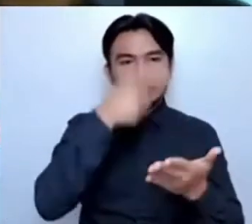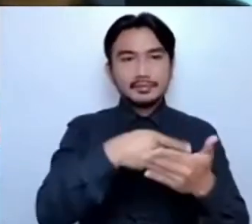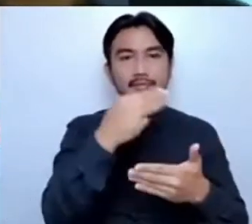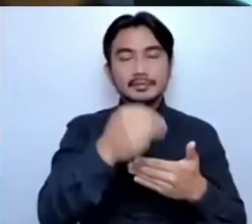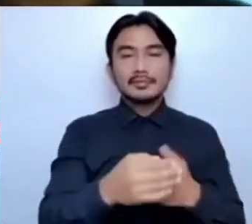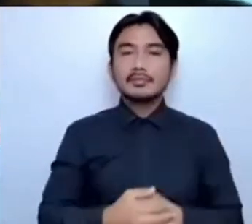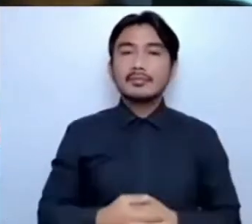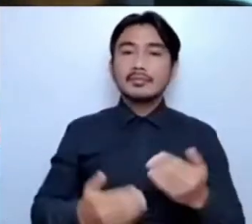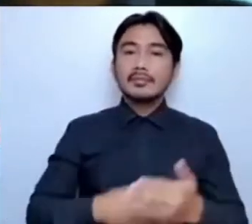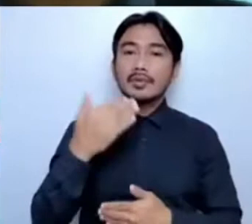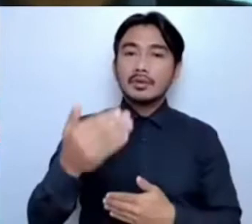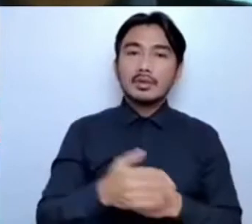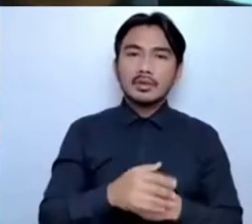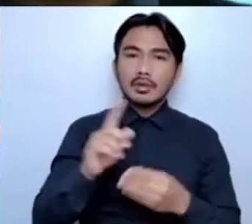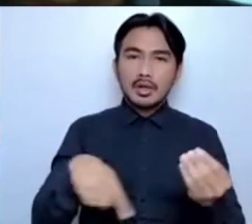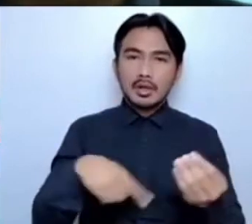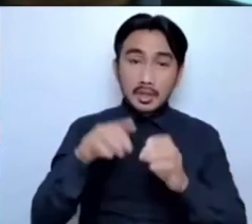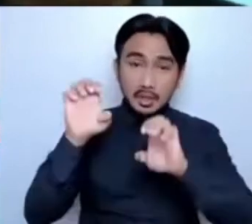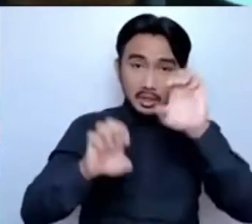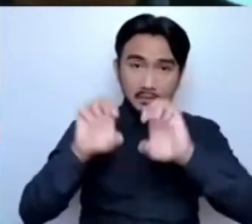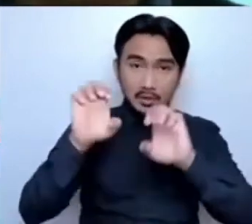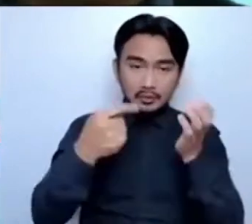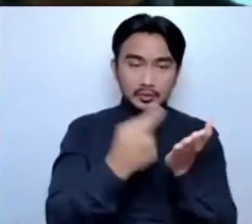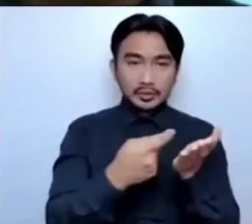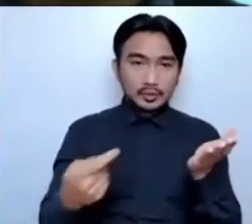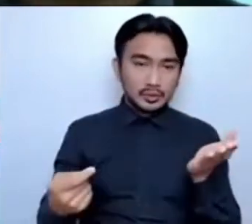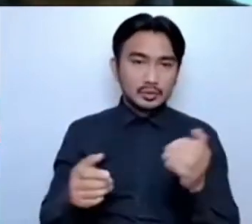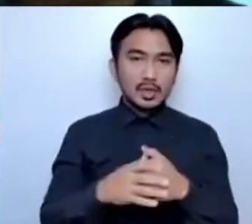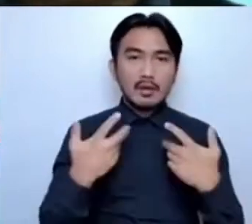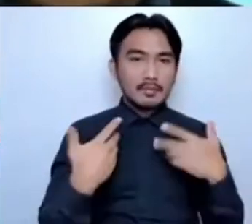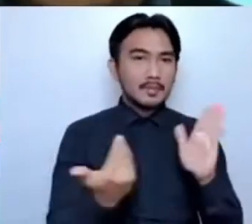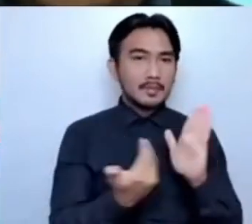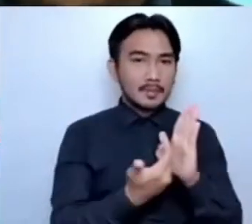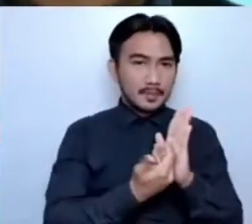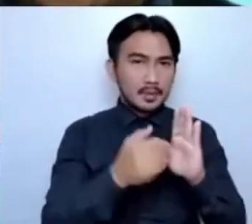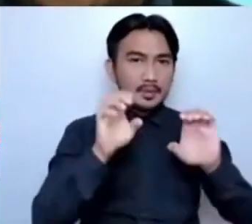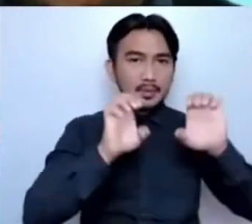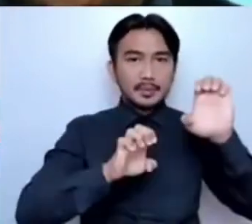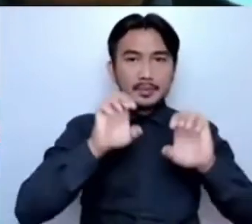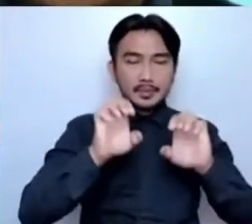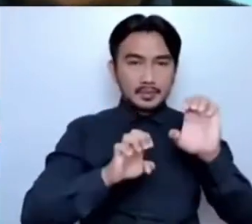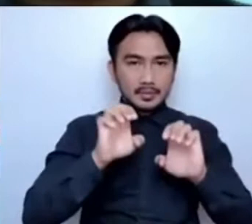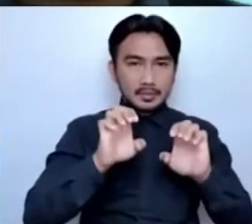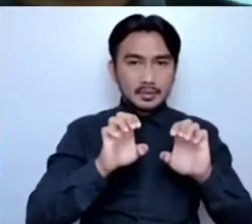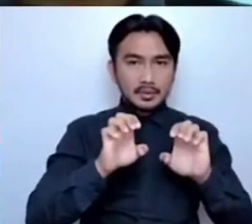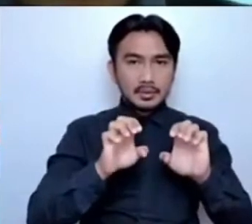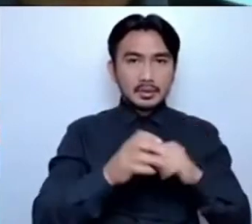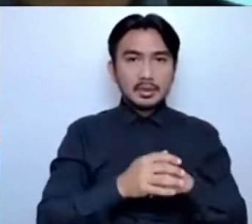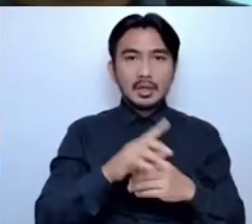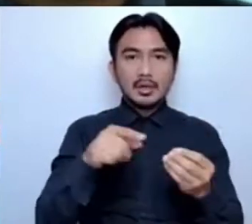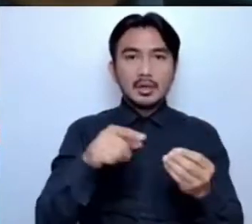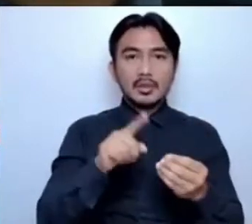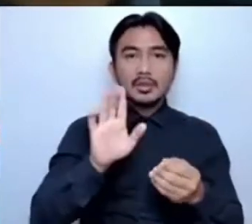evaluation tools? Proof of evaluation may already be your ILMP or